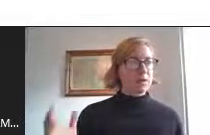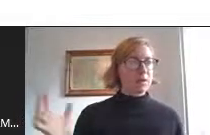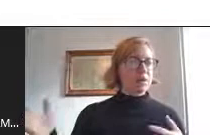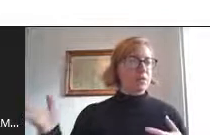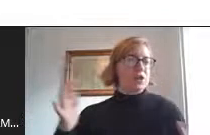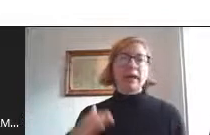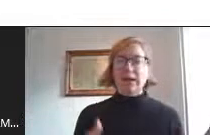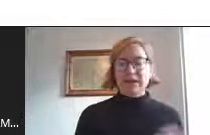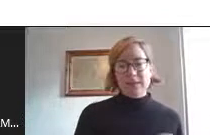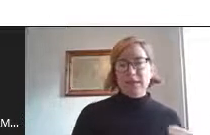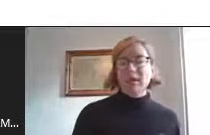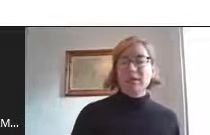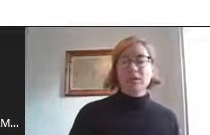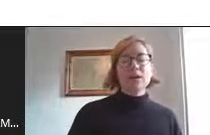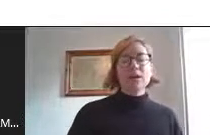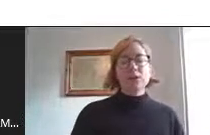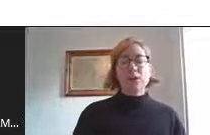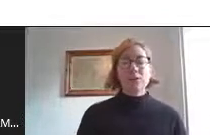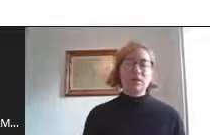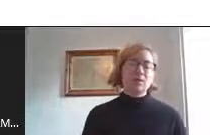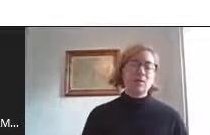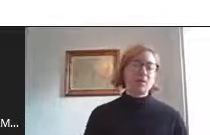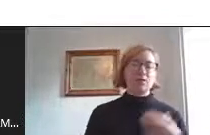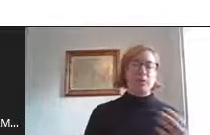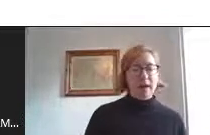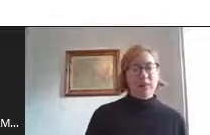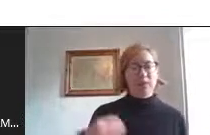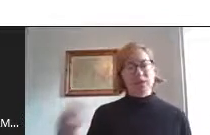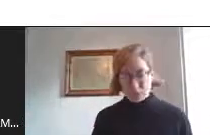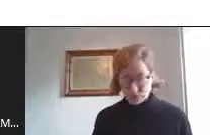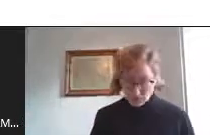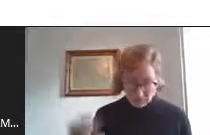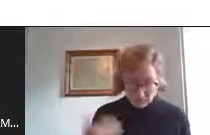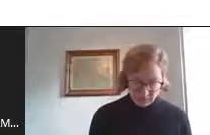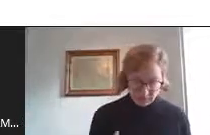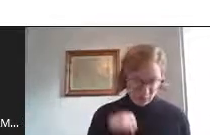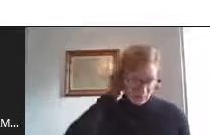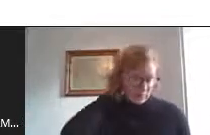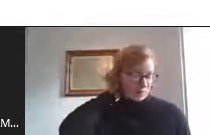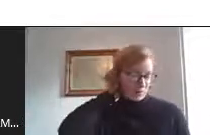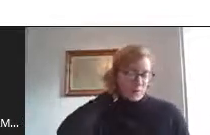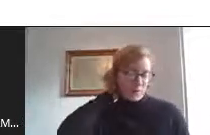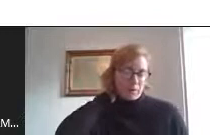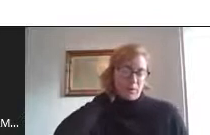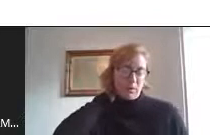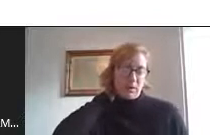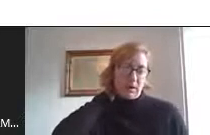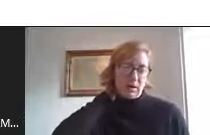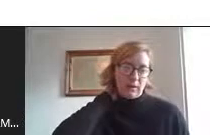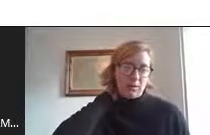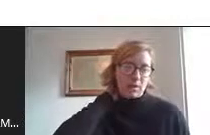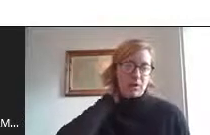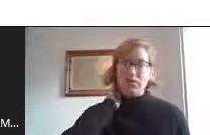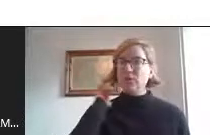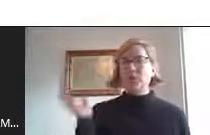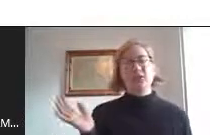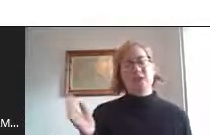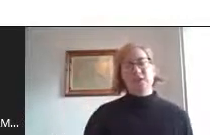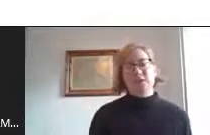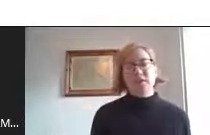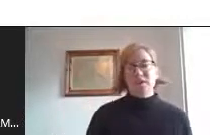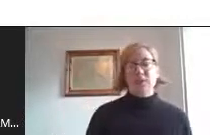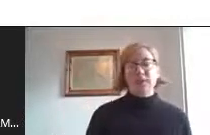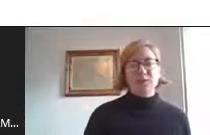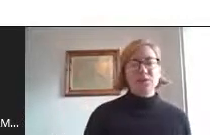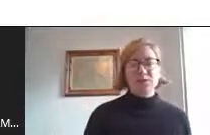it's got really good sort of checklists and things to go through, and things that you can give to parents and school, and that you can fill out as well when you kind of do